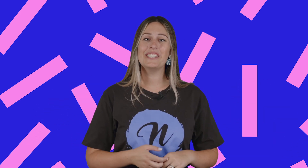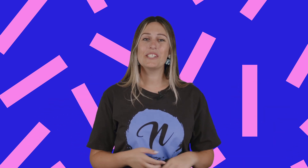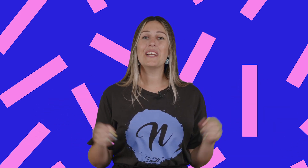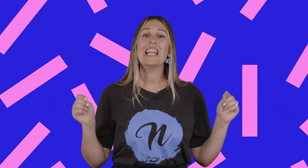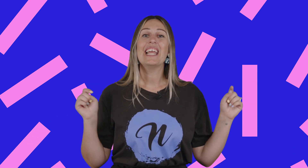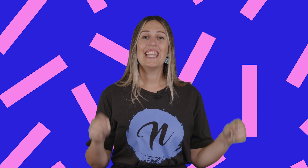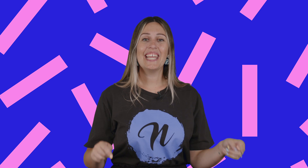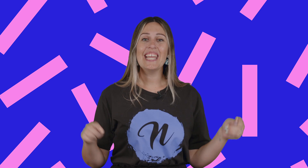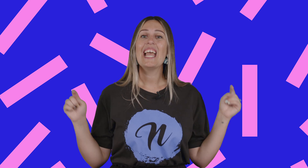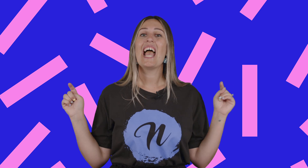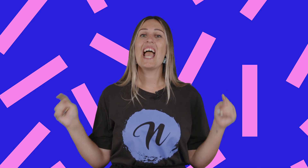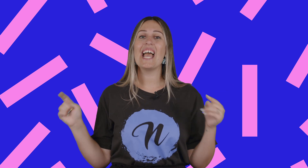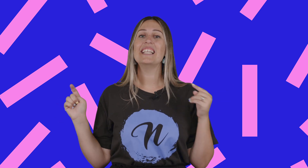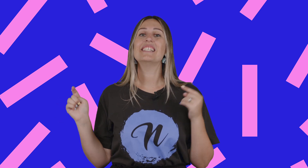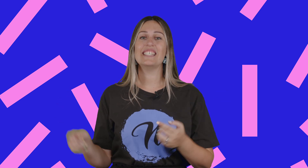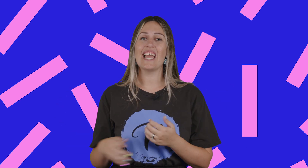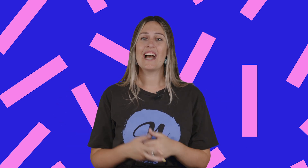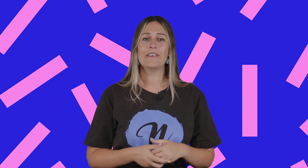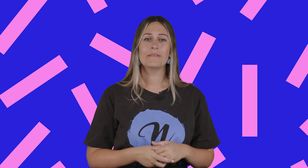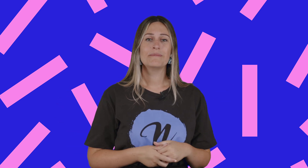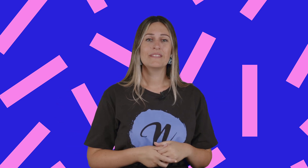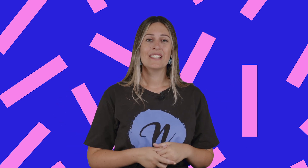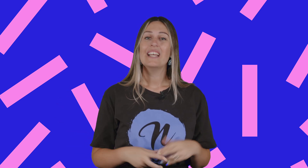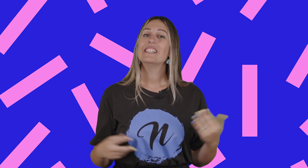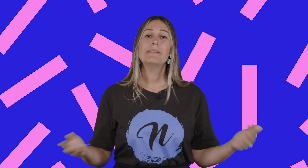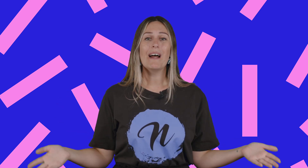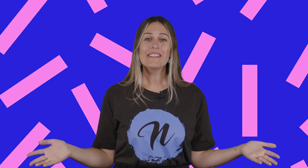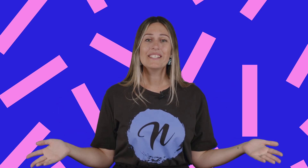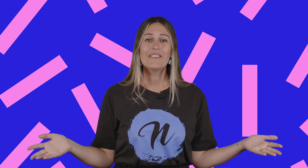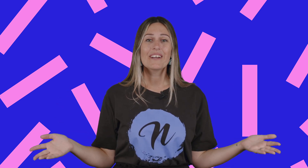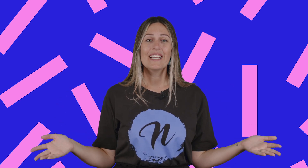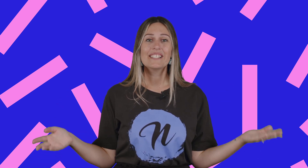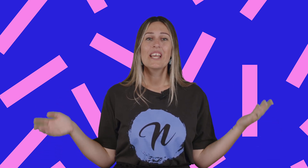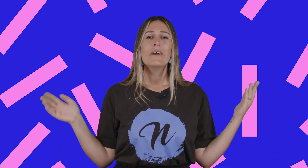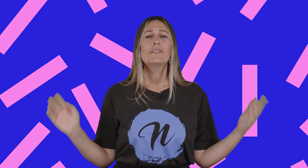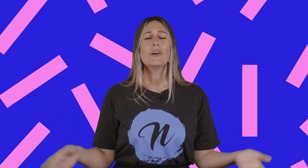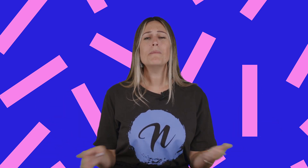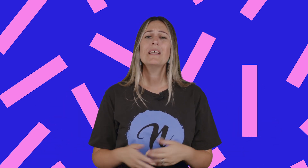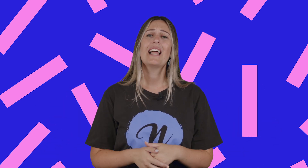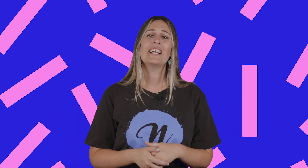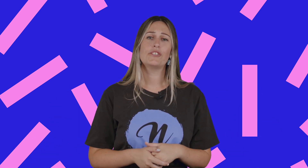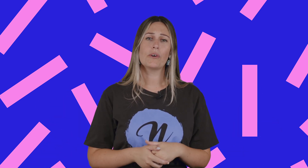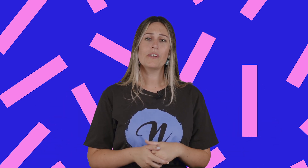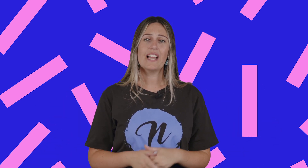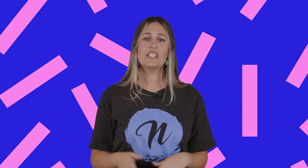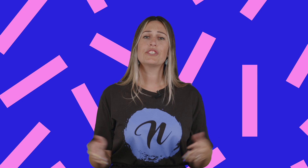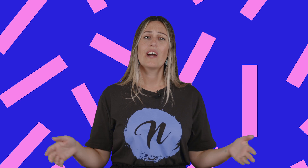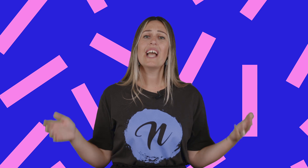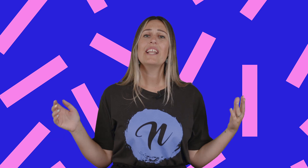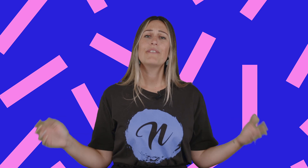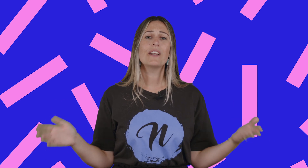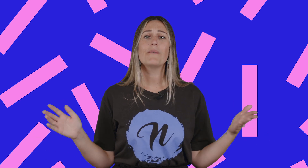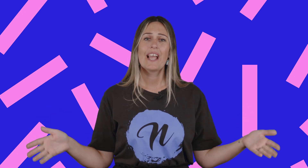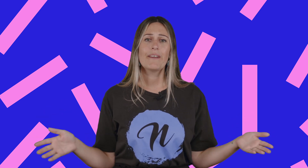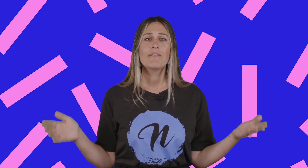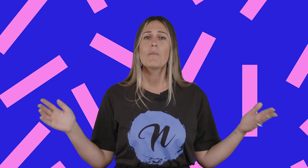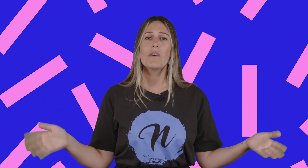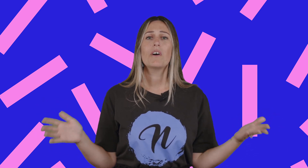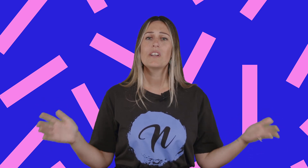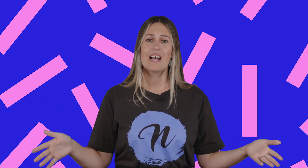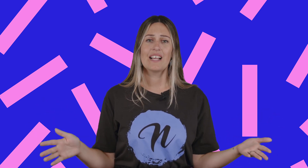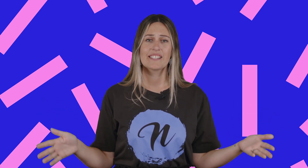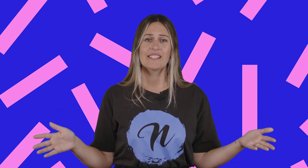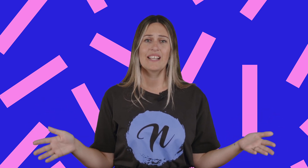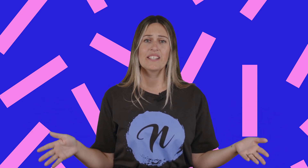wants you to do it here and now. Sprouts and Rockets, don't be like Jonah and try and run away from